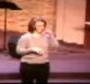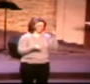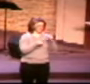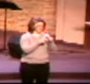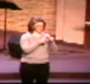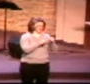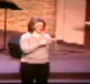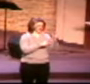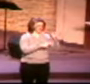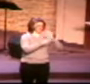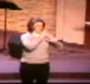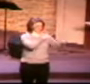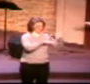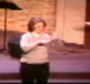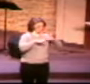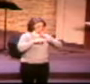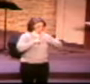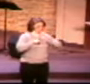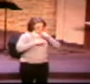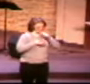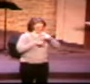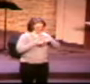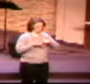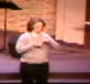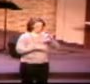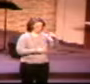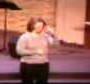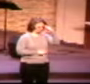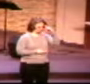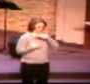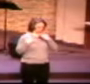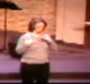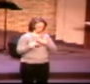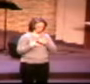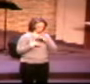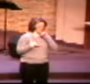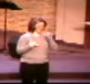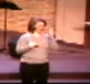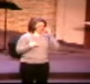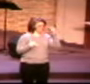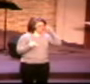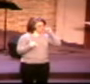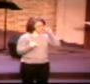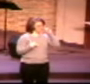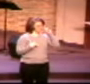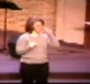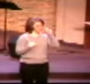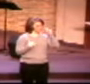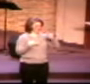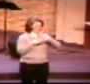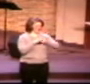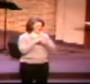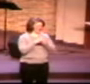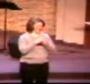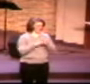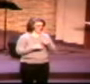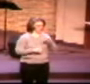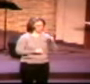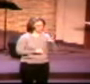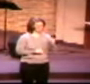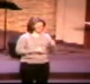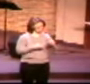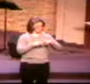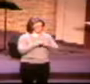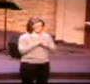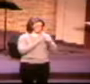words as a recipient of this letter, your mind and heart would not go back to the very beginning. John begins